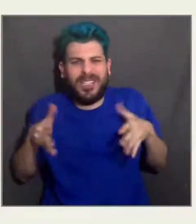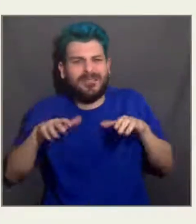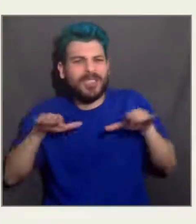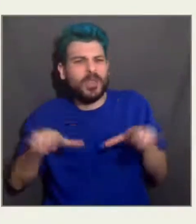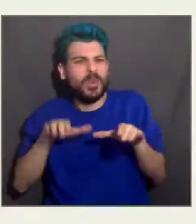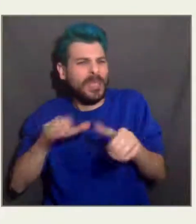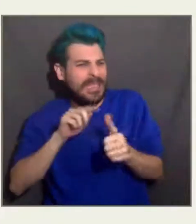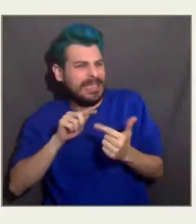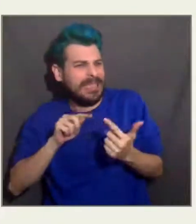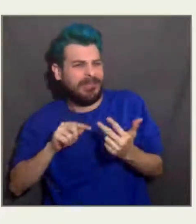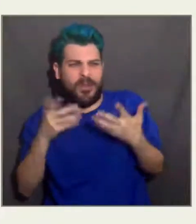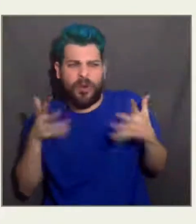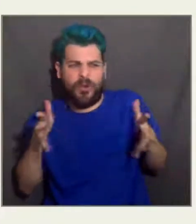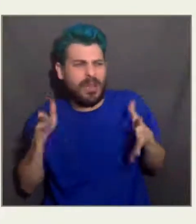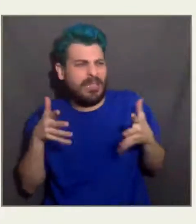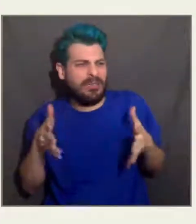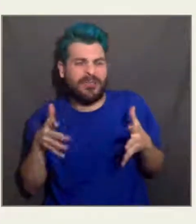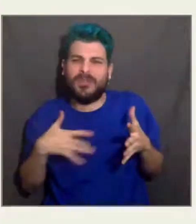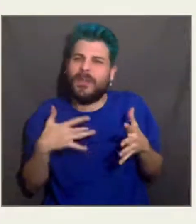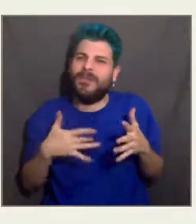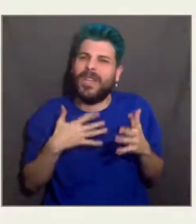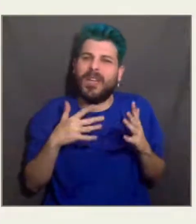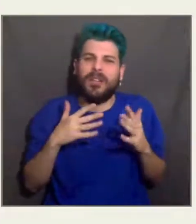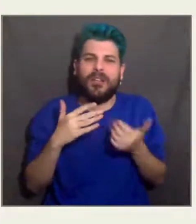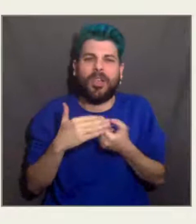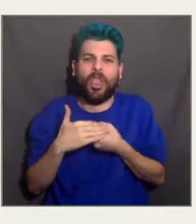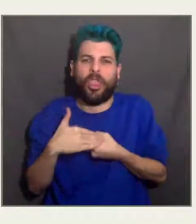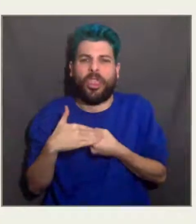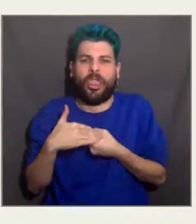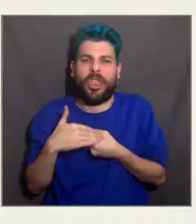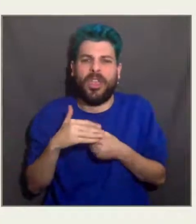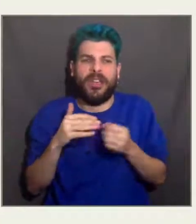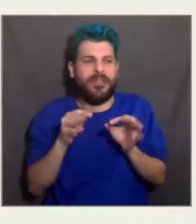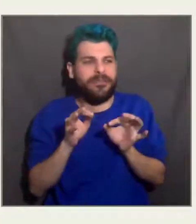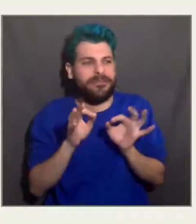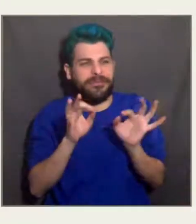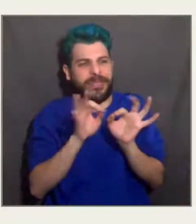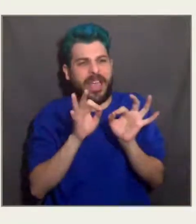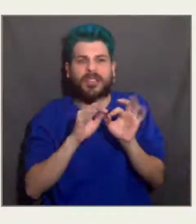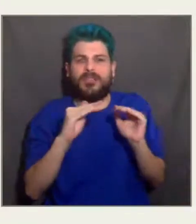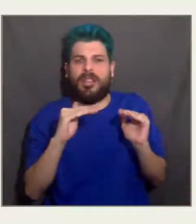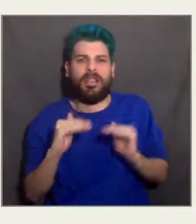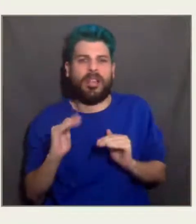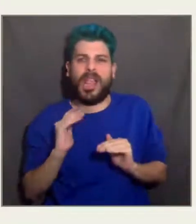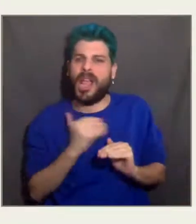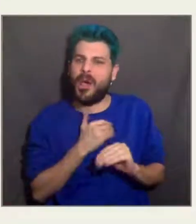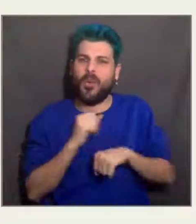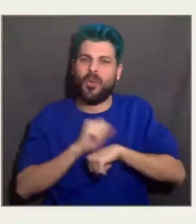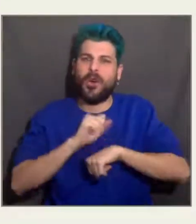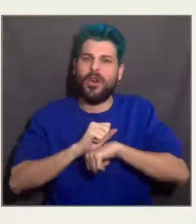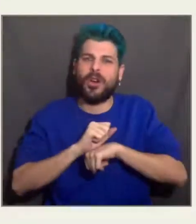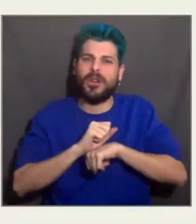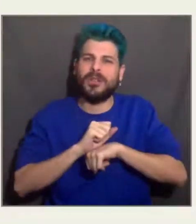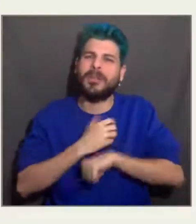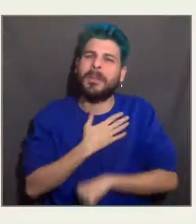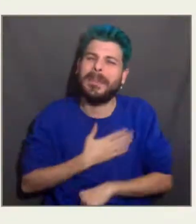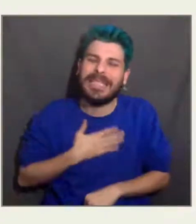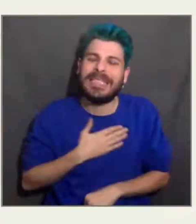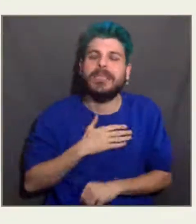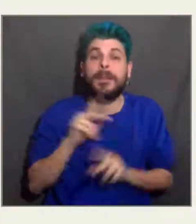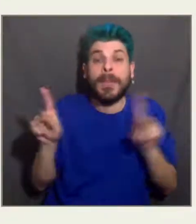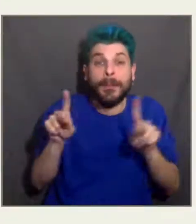But what I would like to do is ask those funders of People for Portland to start working to channel